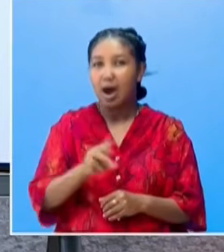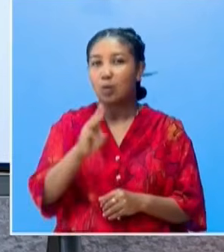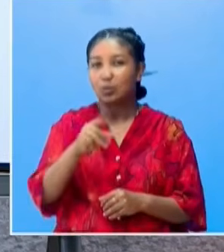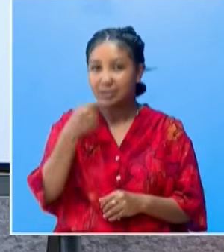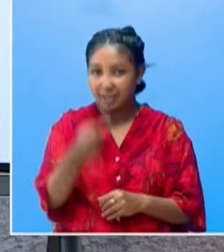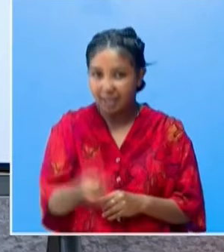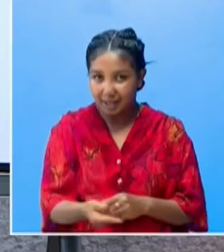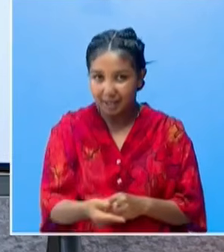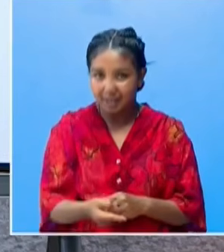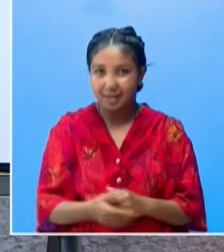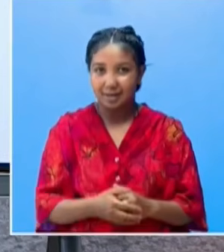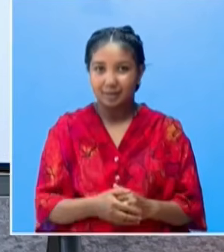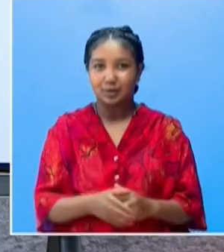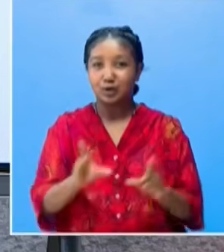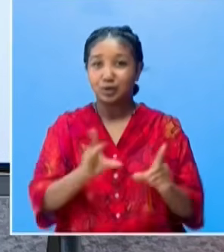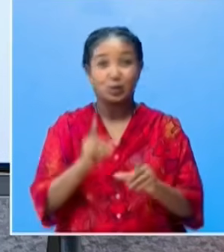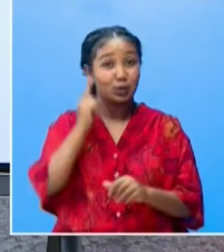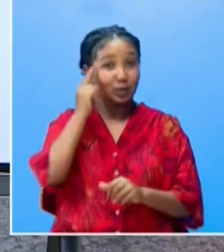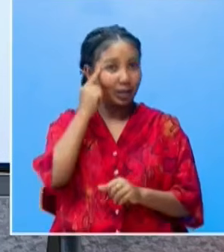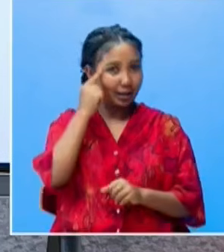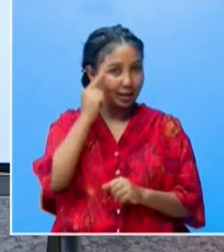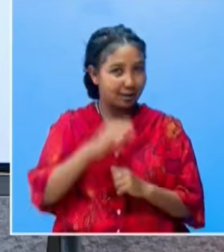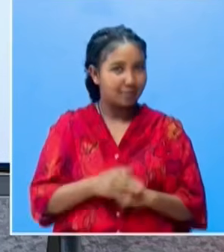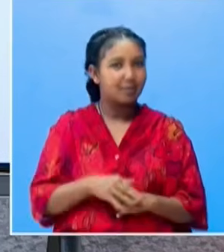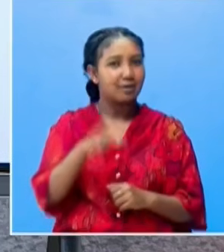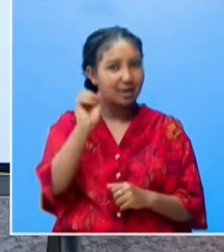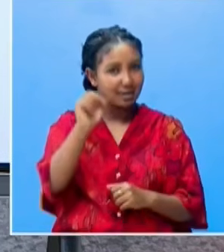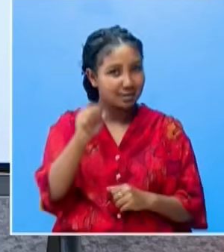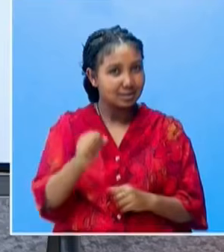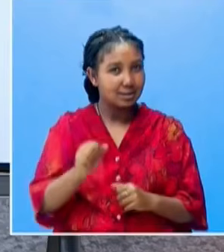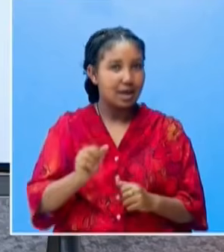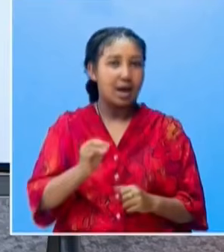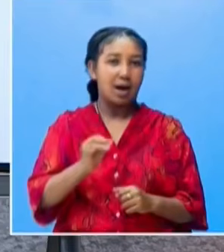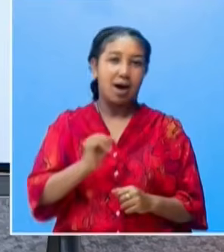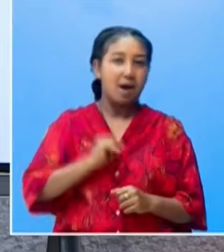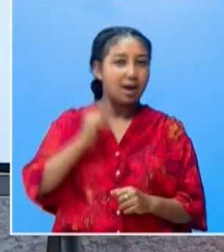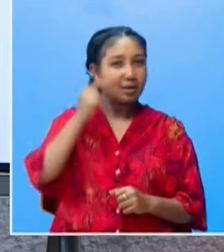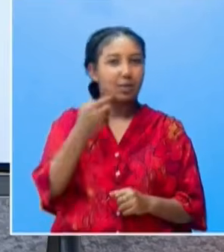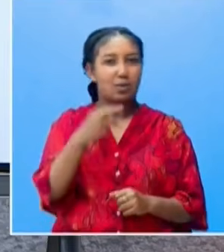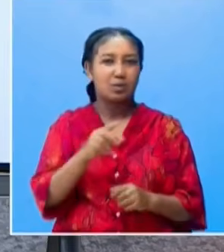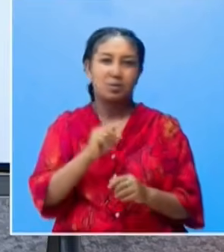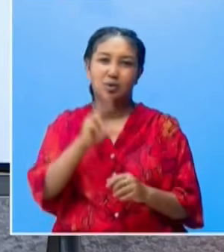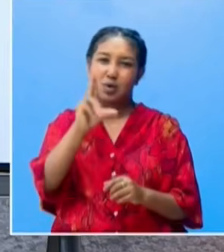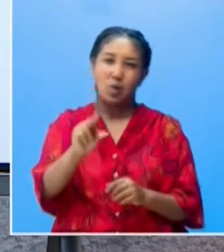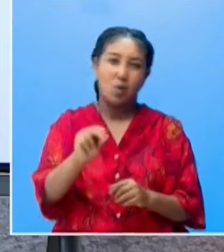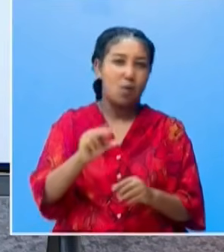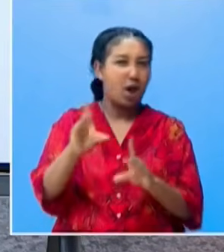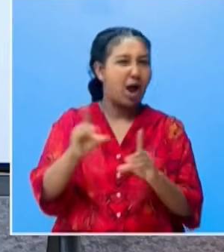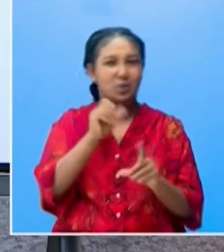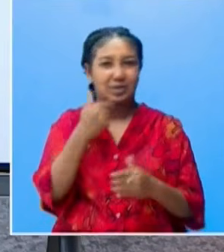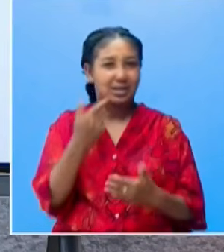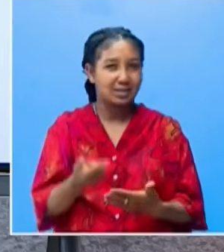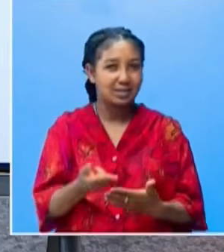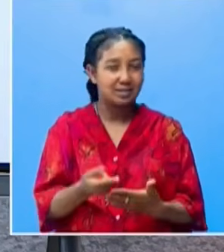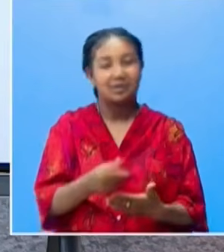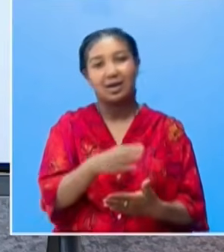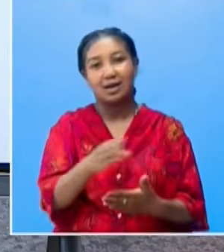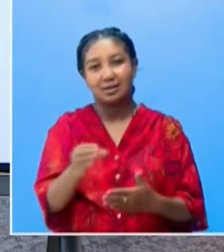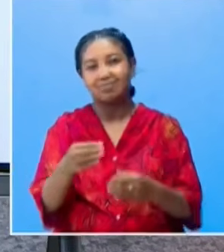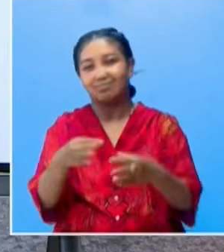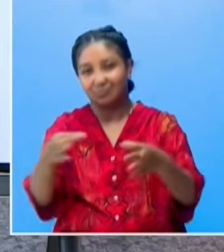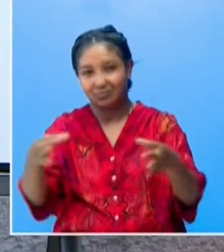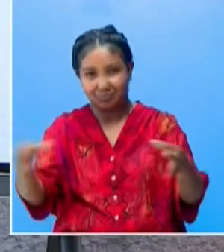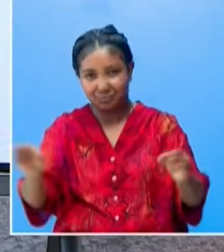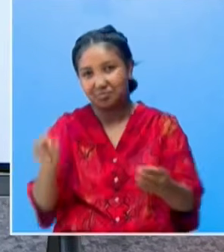say. Yeah? Do you think? Yes, I think. Or you can say, no, I don't think so. And then extend